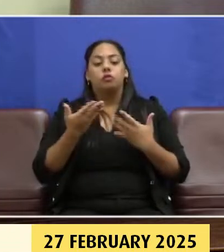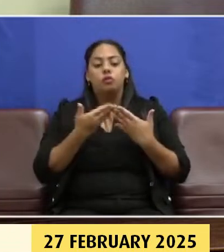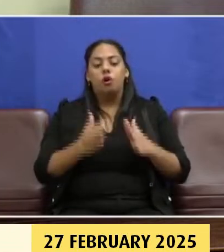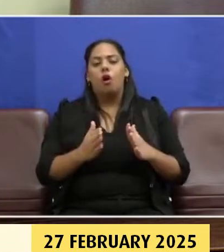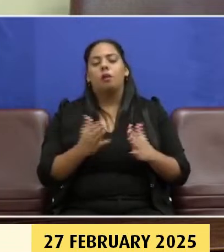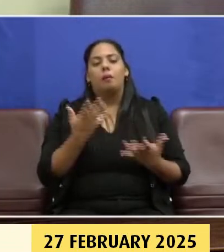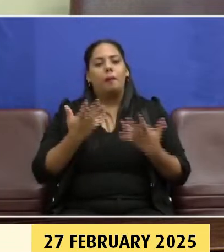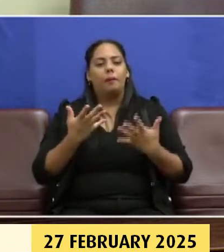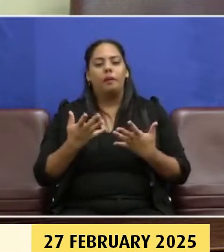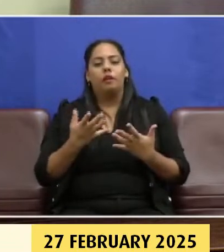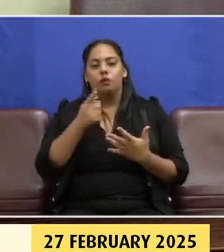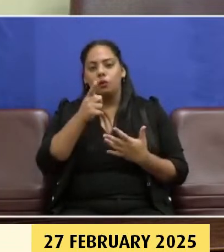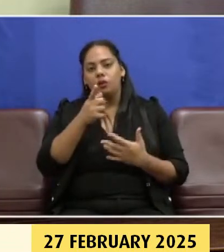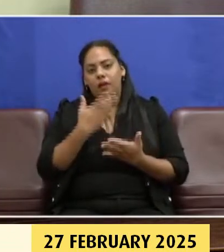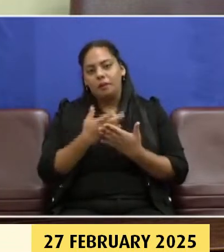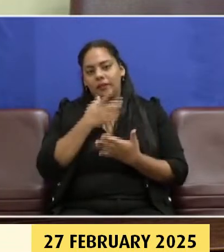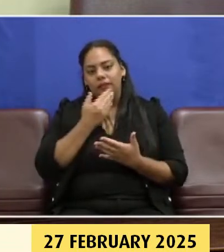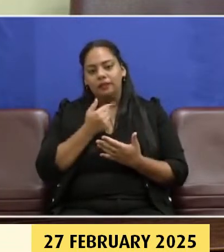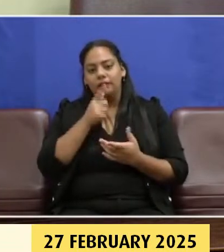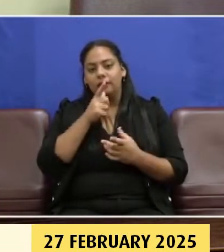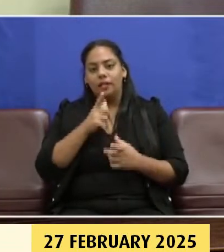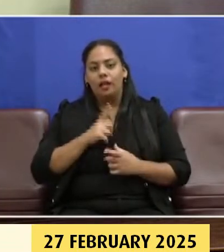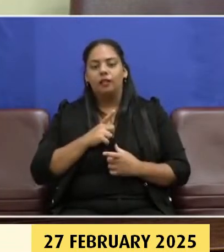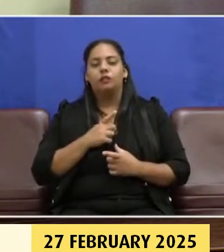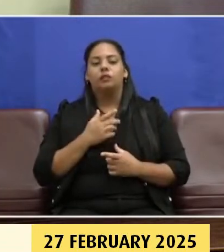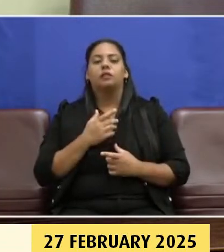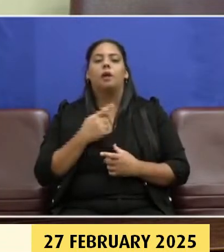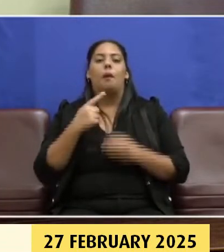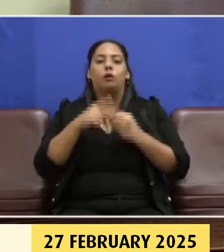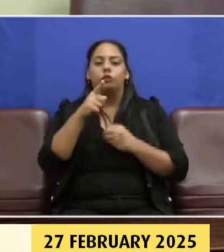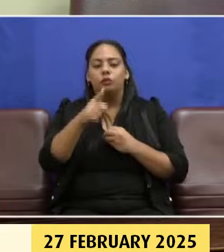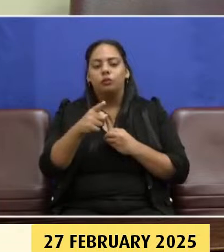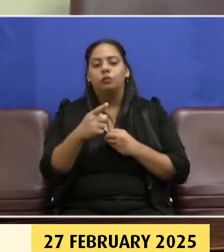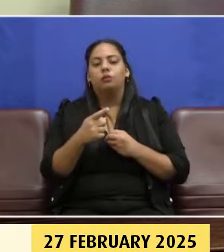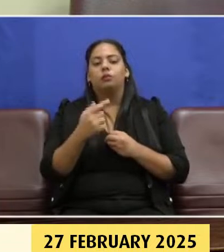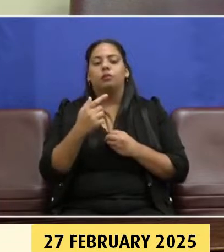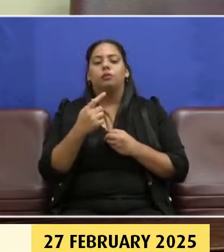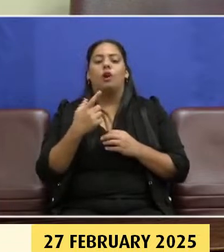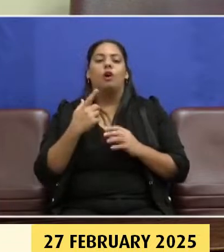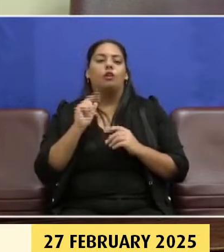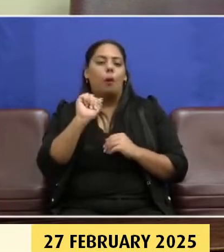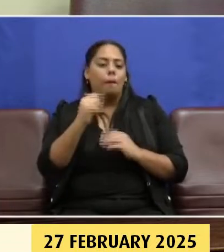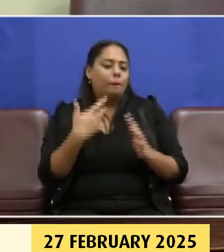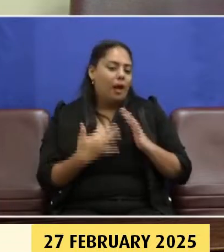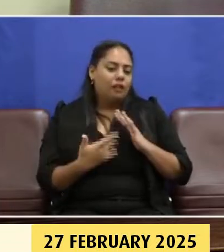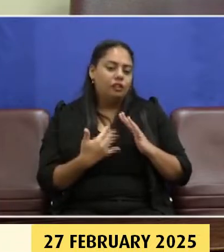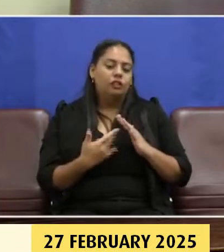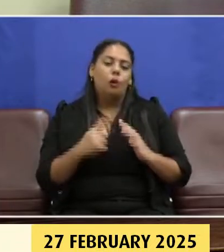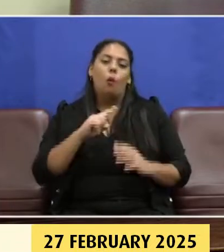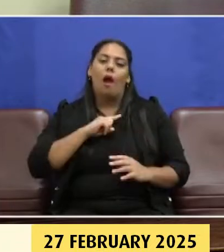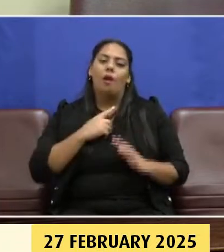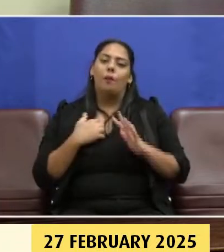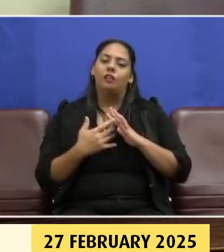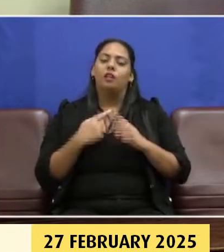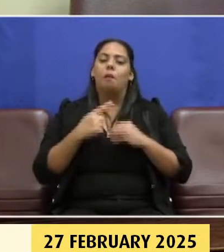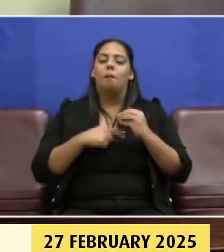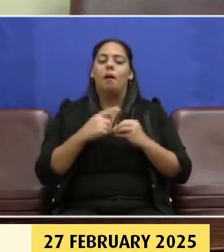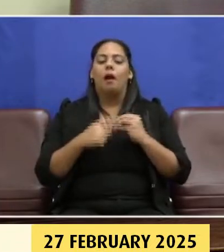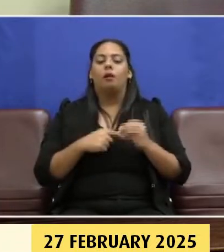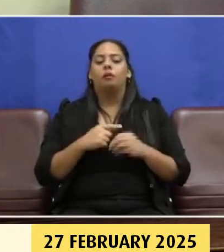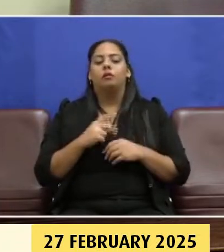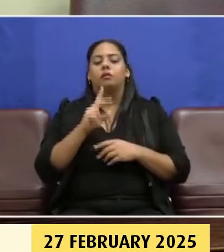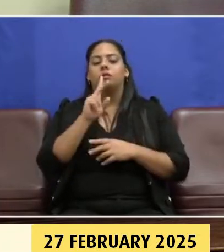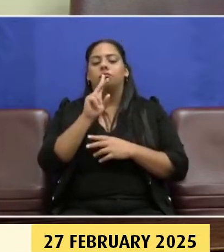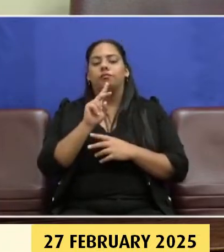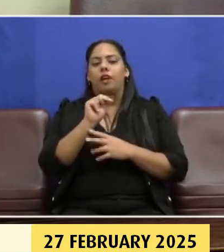us a little bit about yourself, where you come from, why you're passionate about youth development issues, and why you would like to be considered